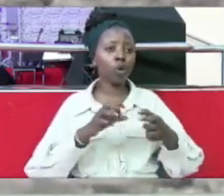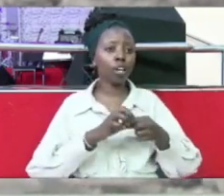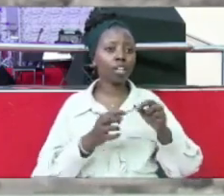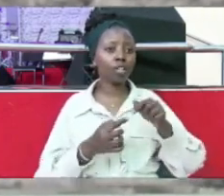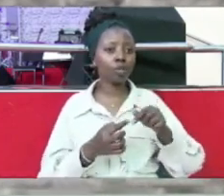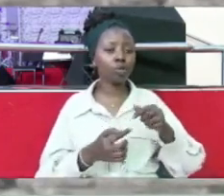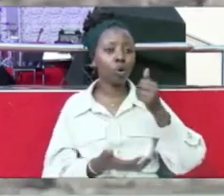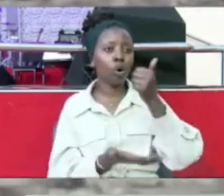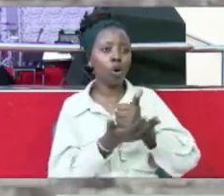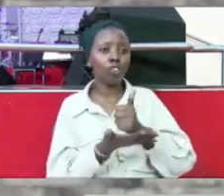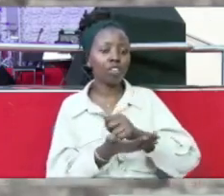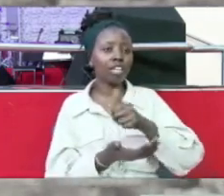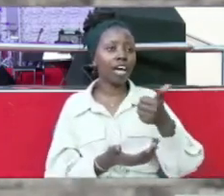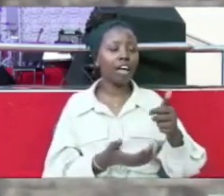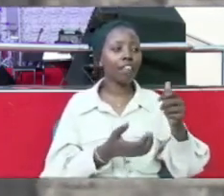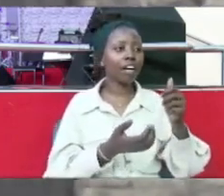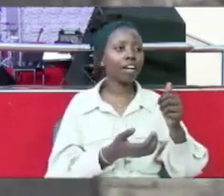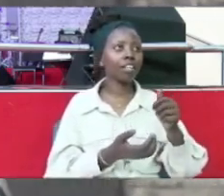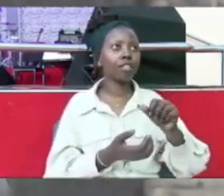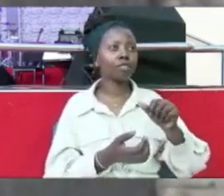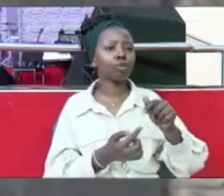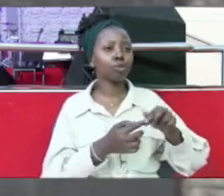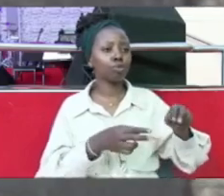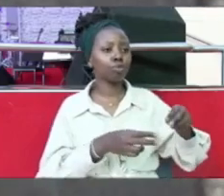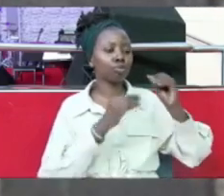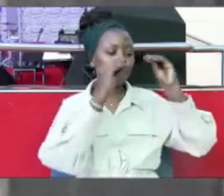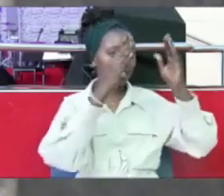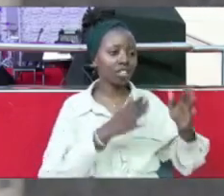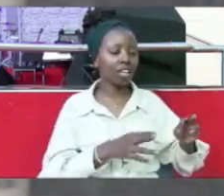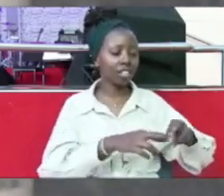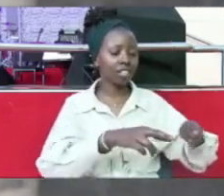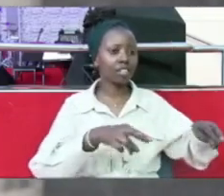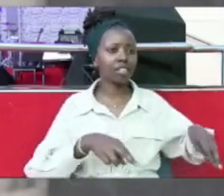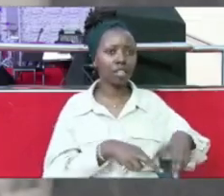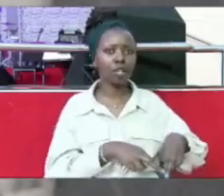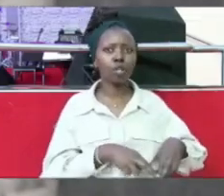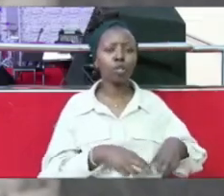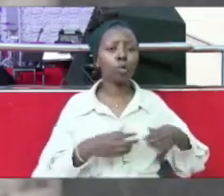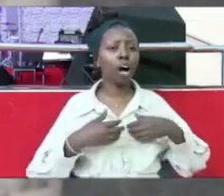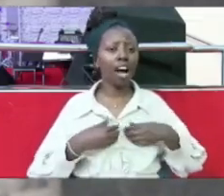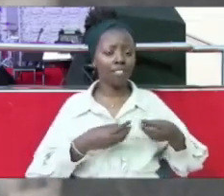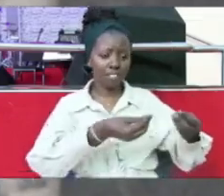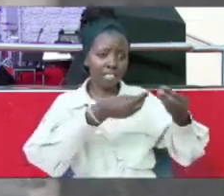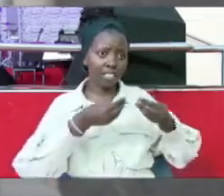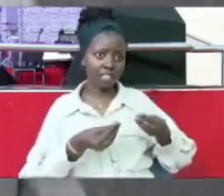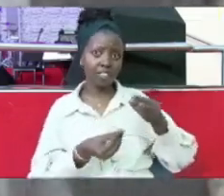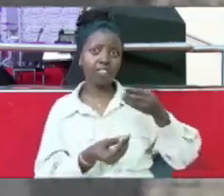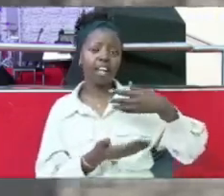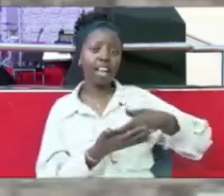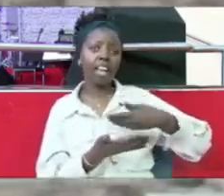letter was brought to me. And I was told, weka kwa mfuko isikaonekane na uende.